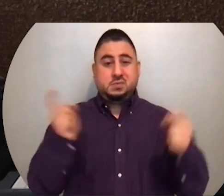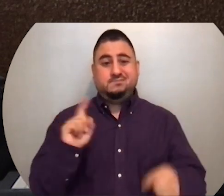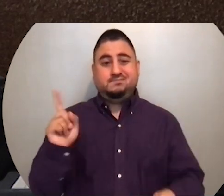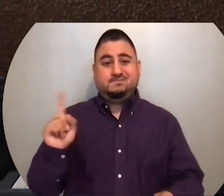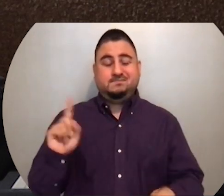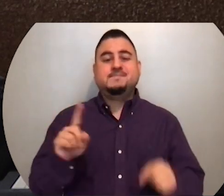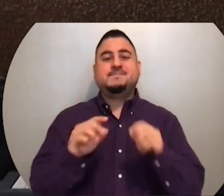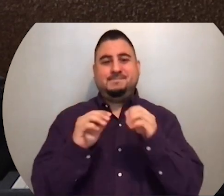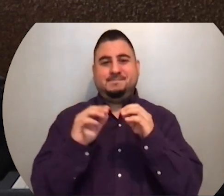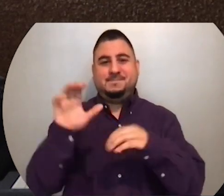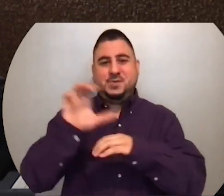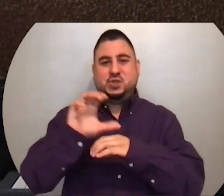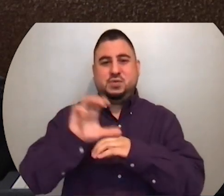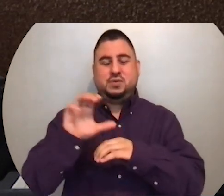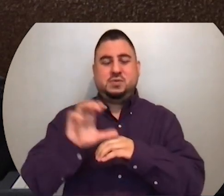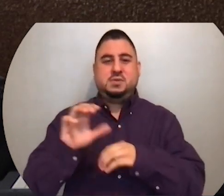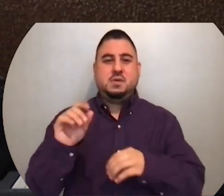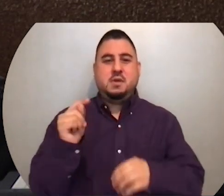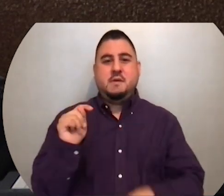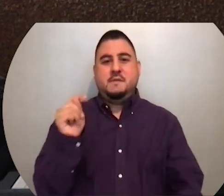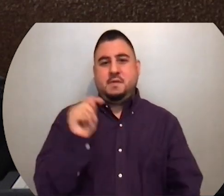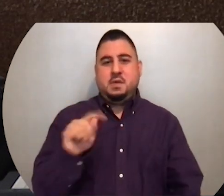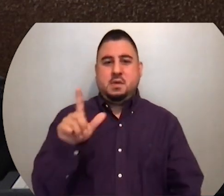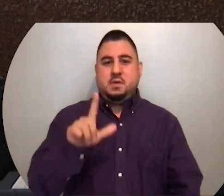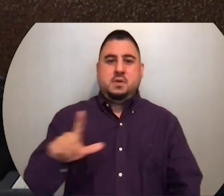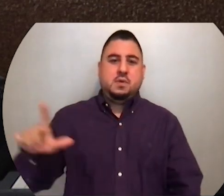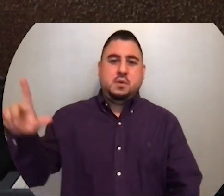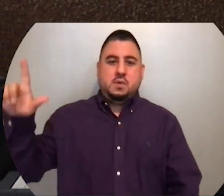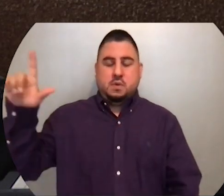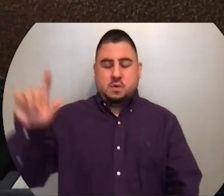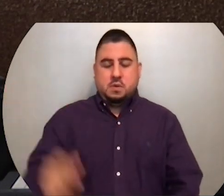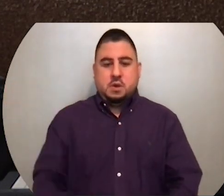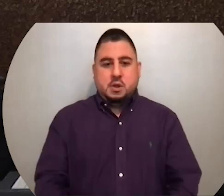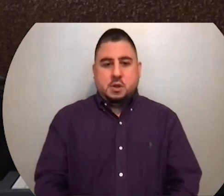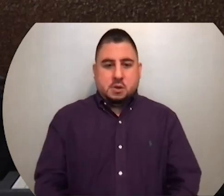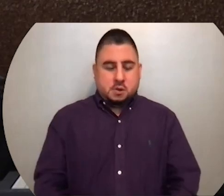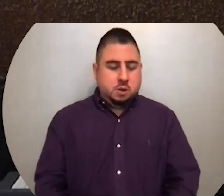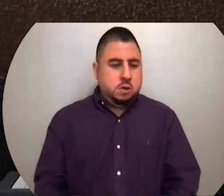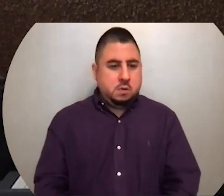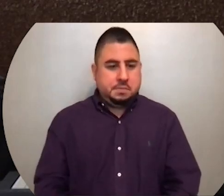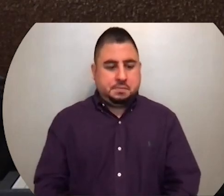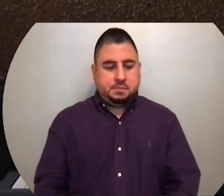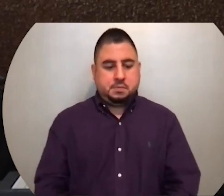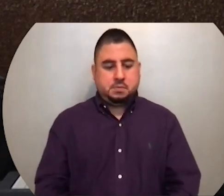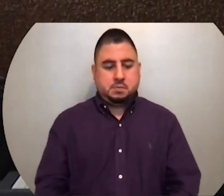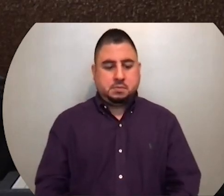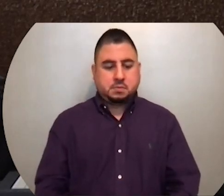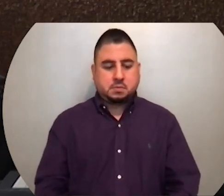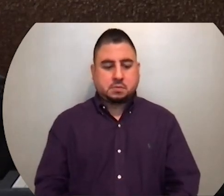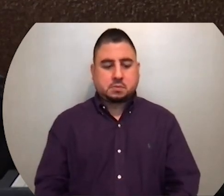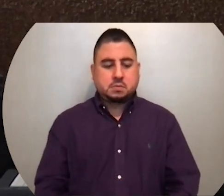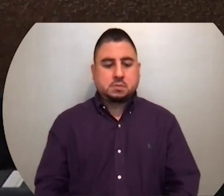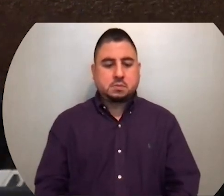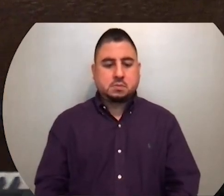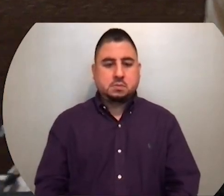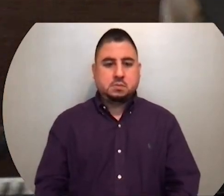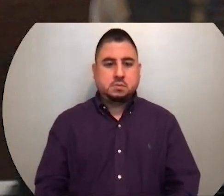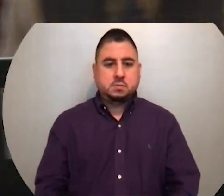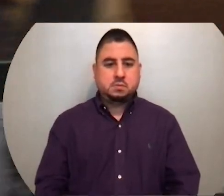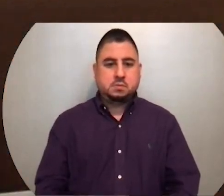rejoicing to the house of the Lord.